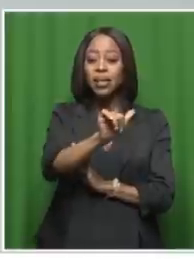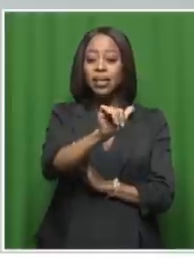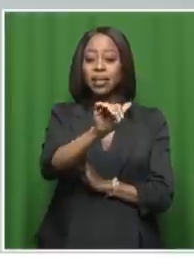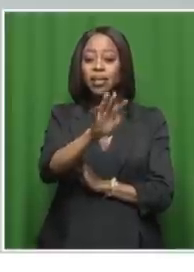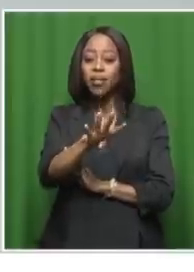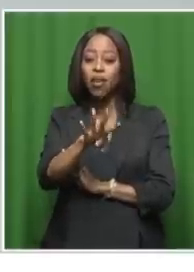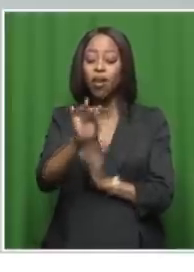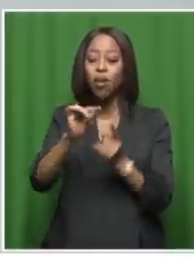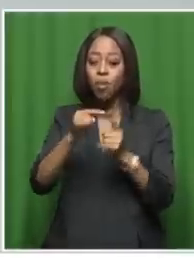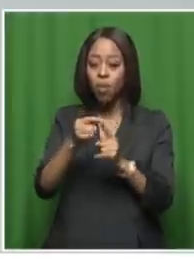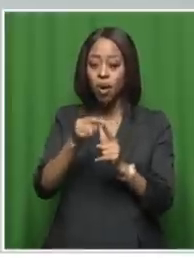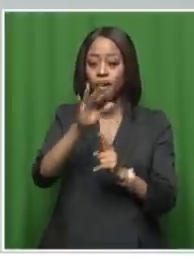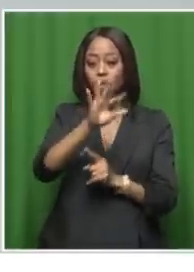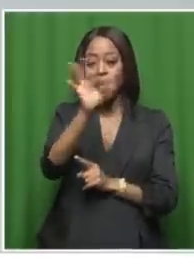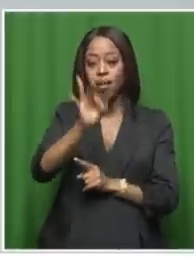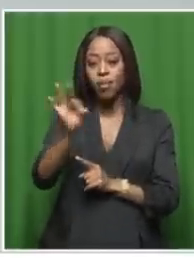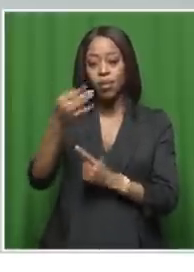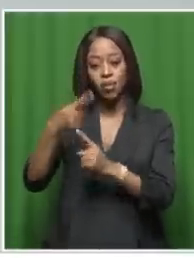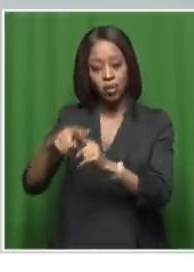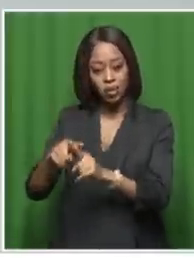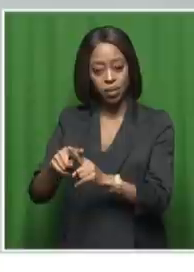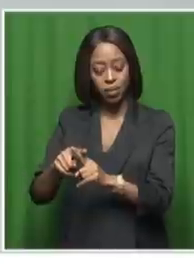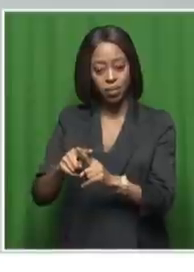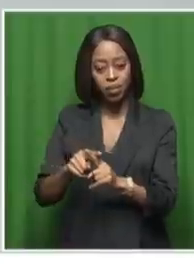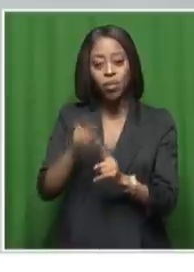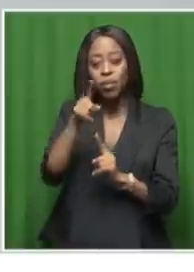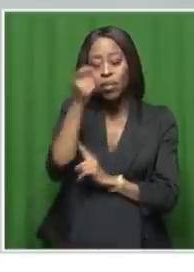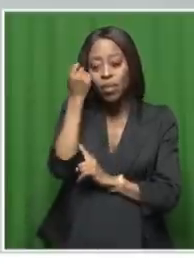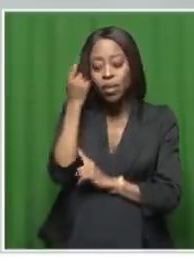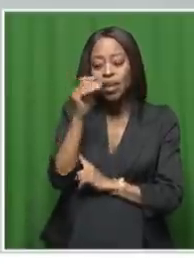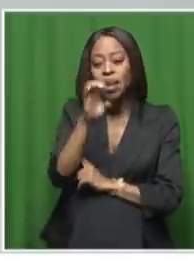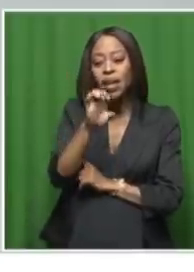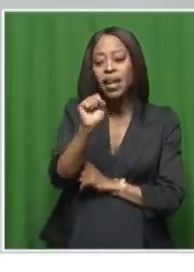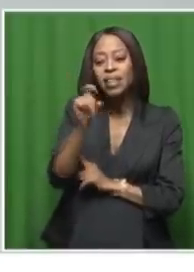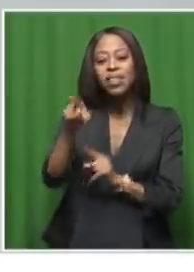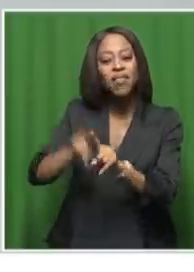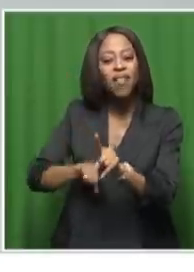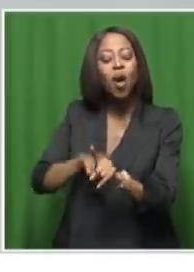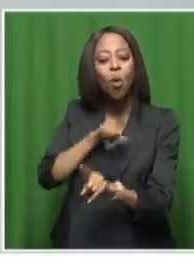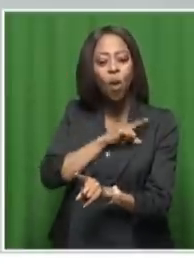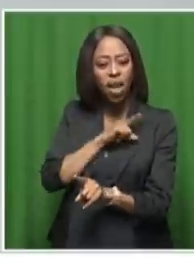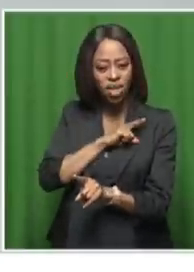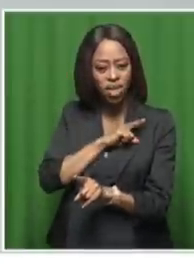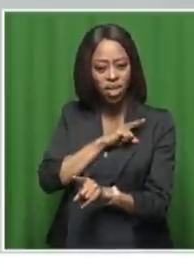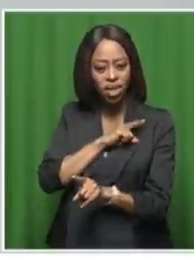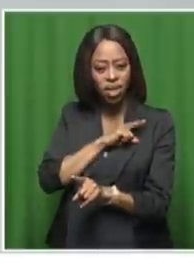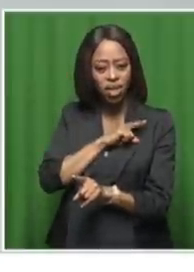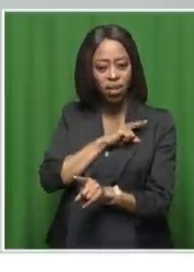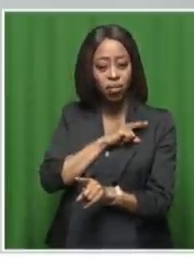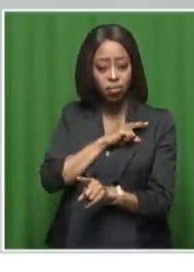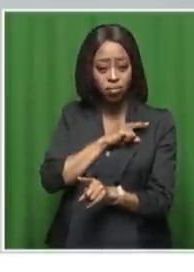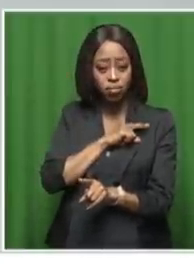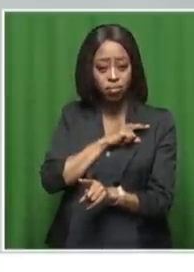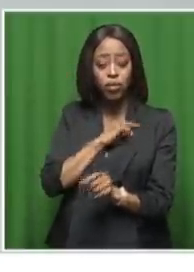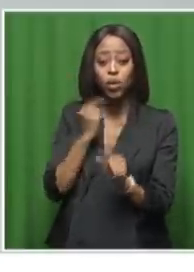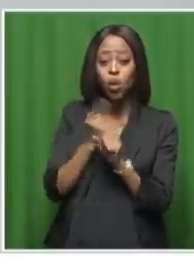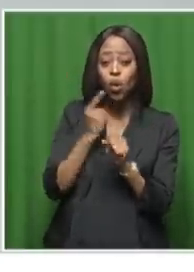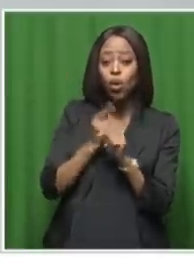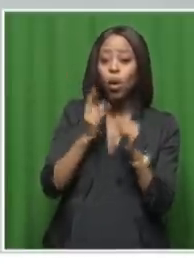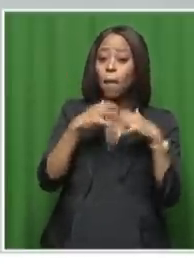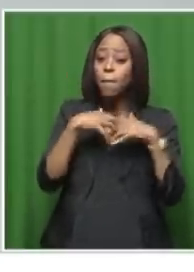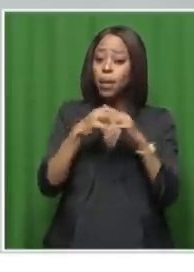64.5% of target. We need to understand why ESD is not working as it should, which is why at all times when we come up